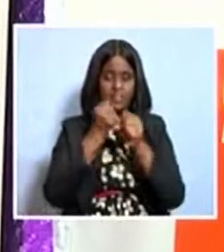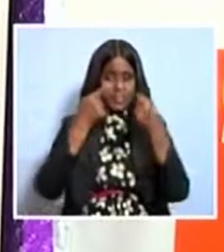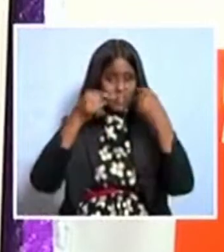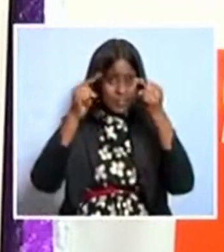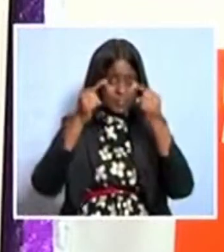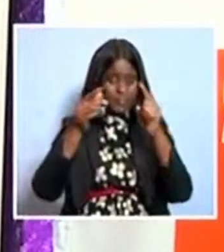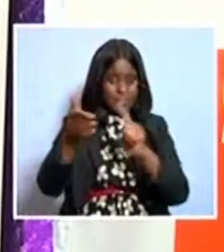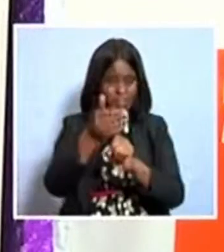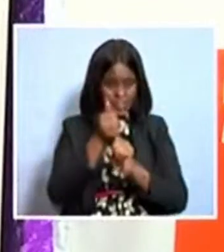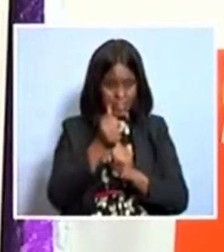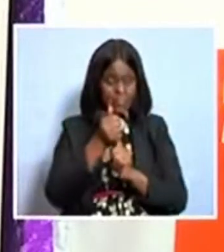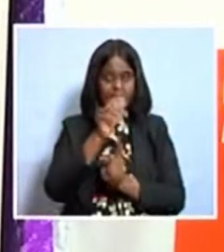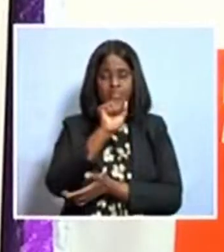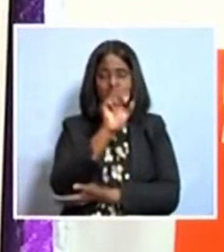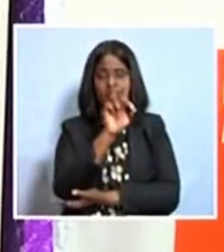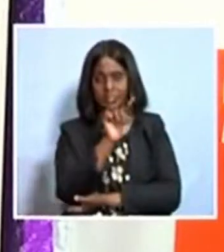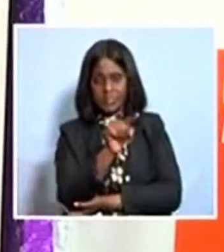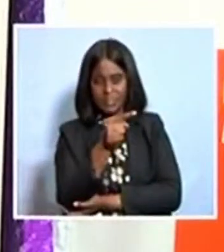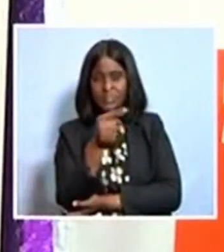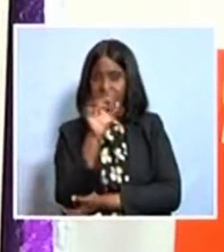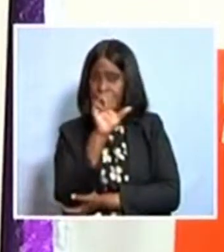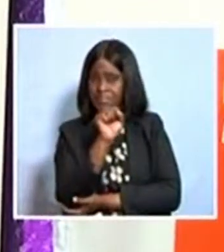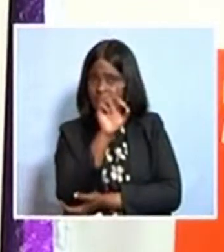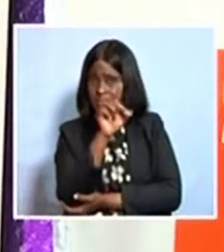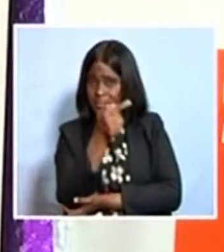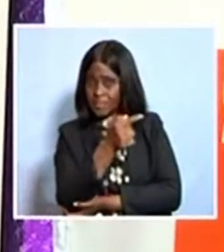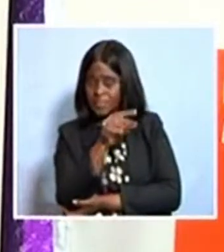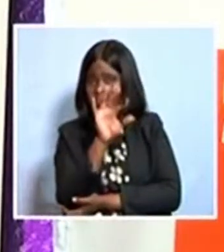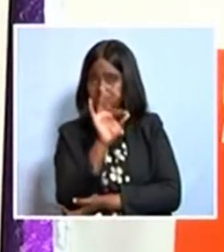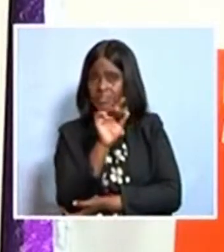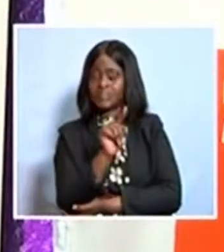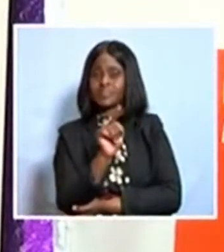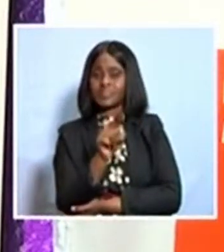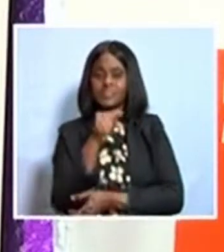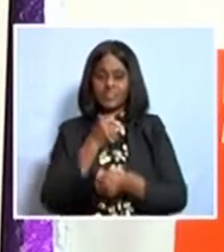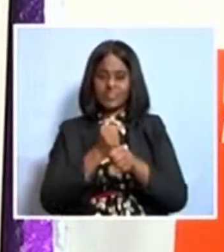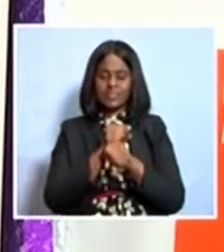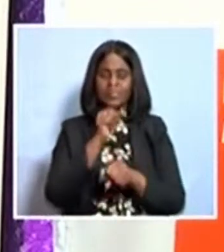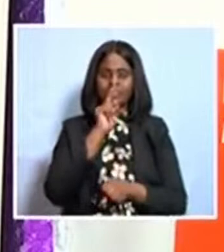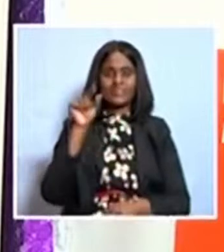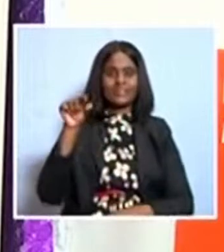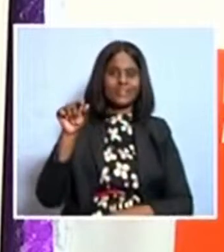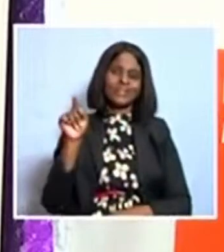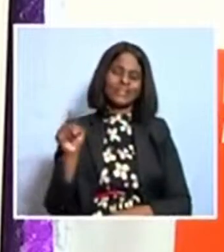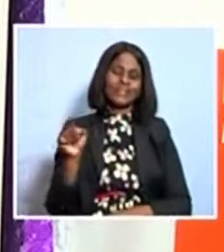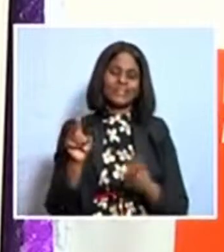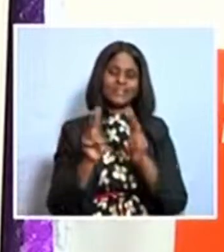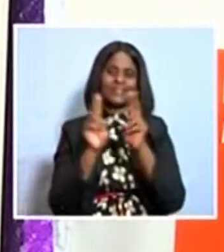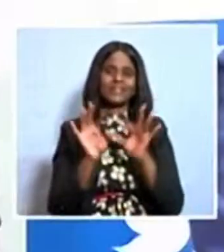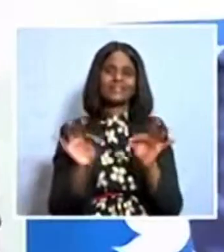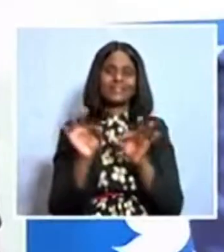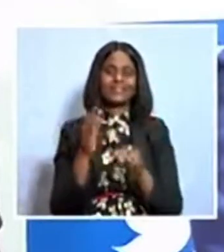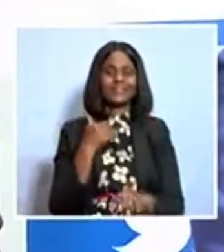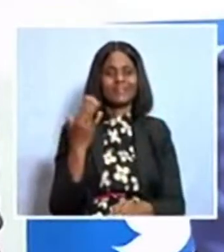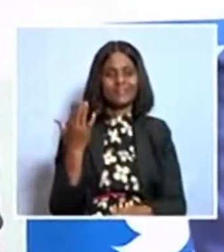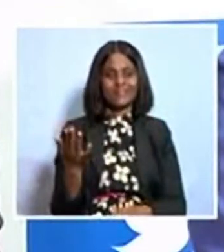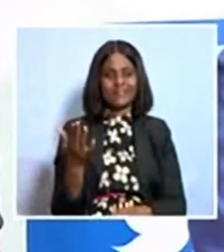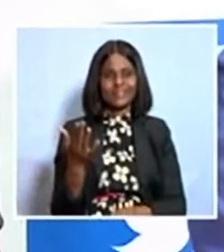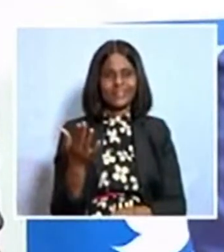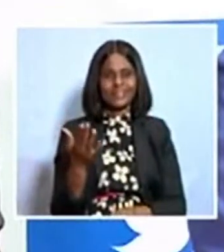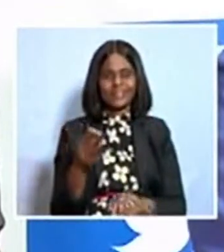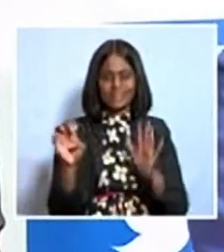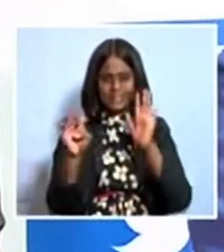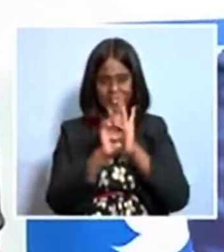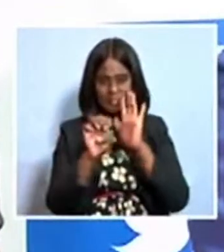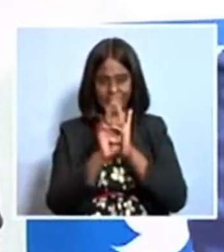on achieving SDG number 9, and why? Ensuring quality is really important. I'll cite the